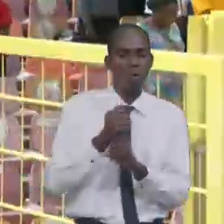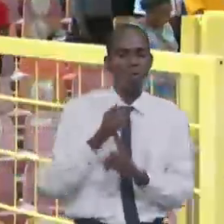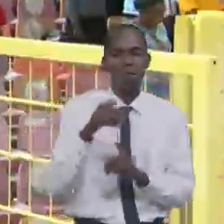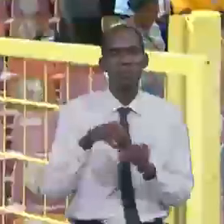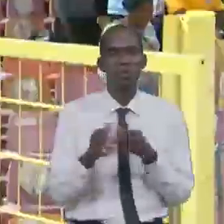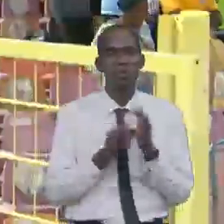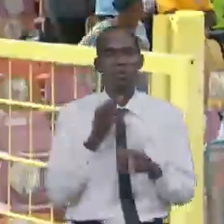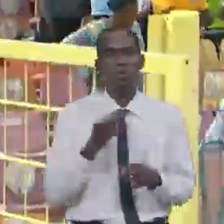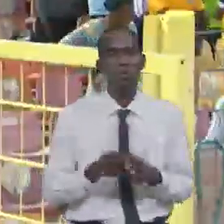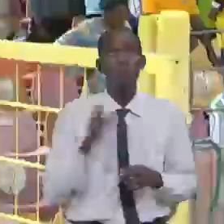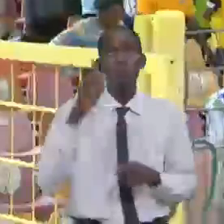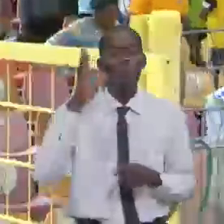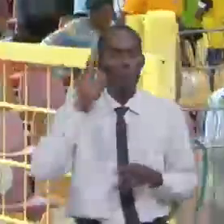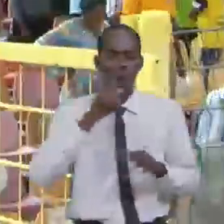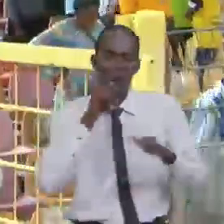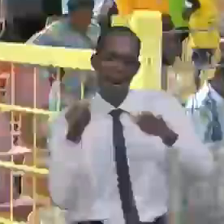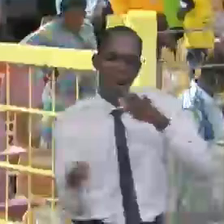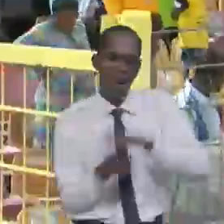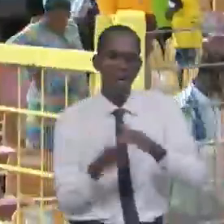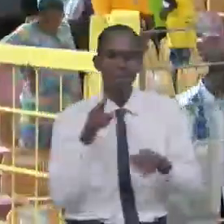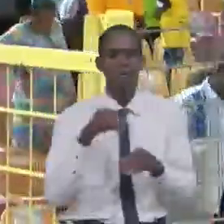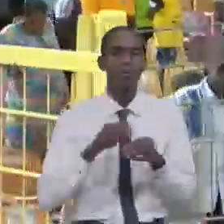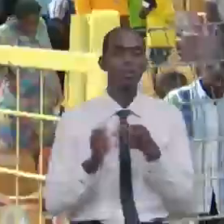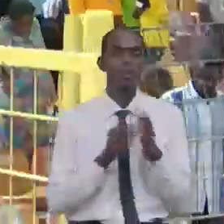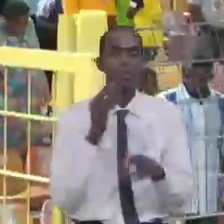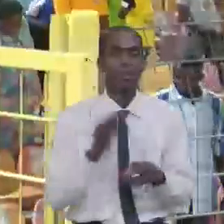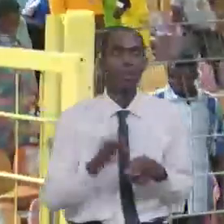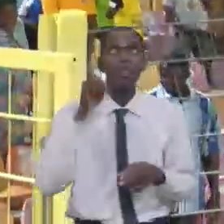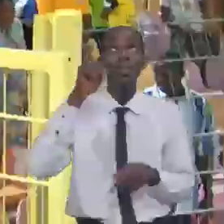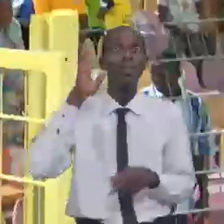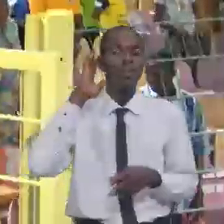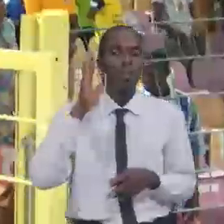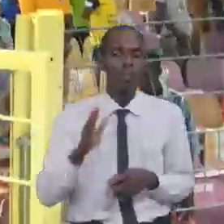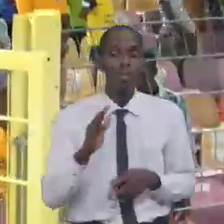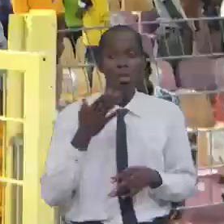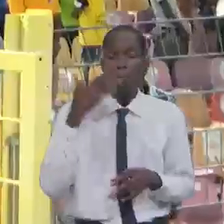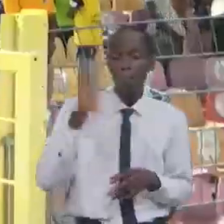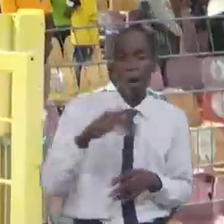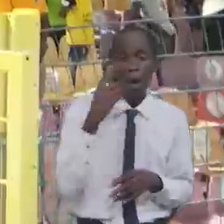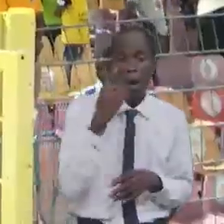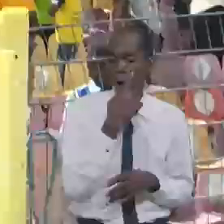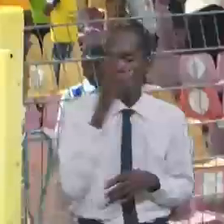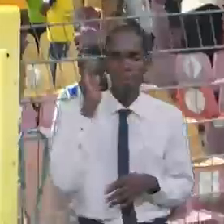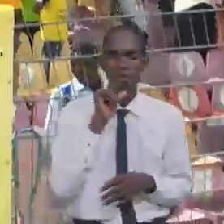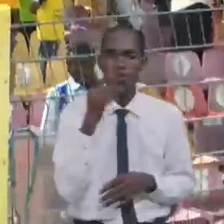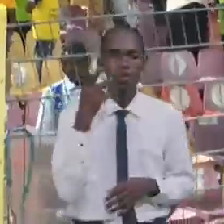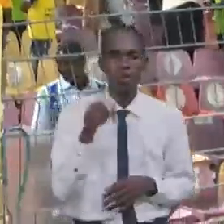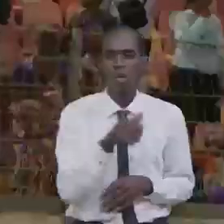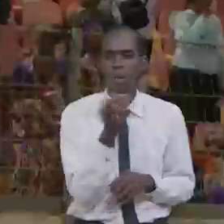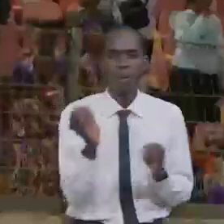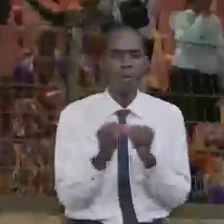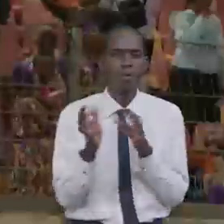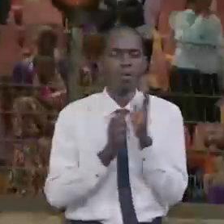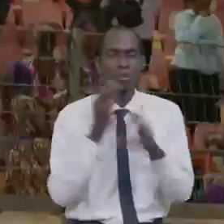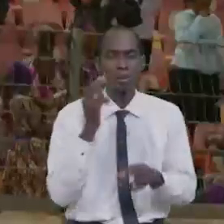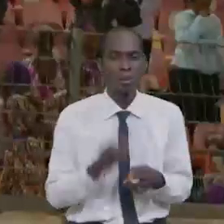They will hide you. Evil eyes will not see you anymore. It will